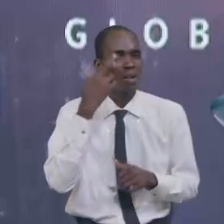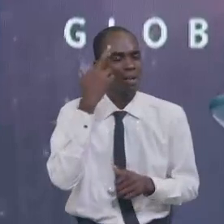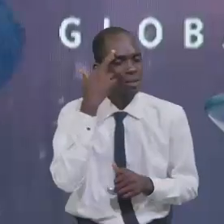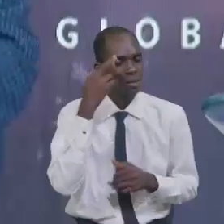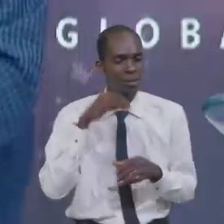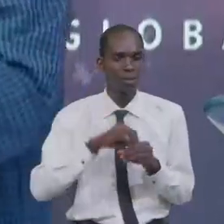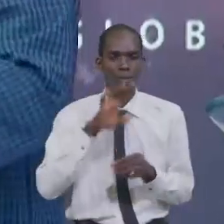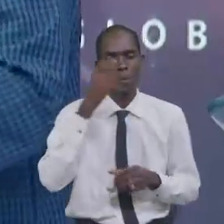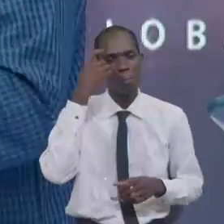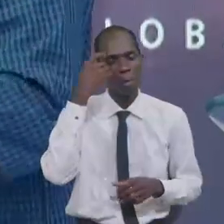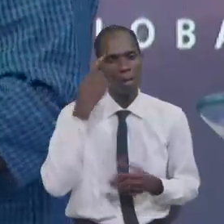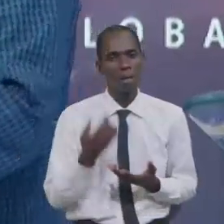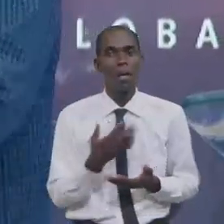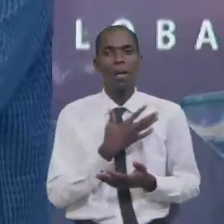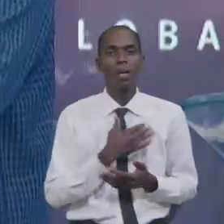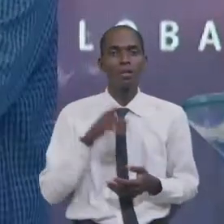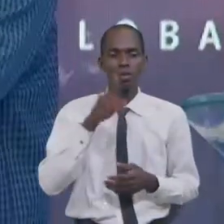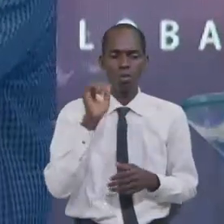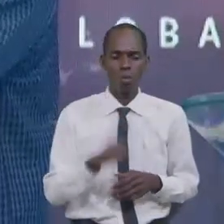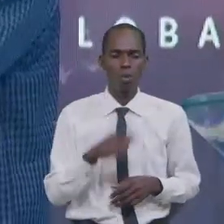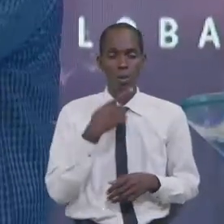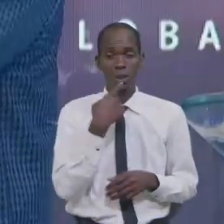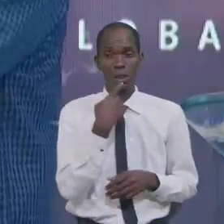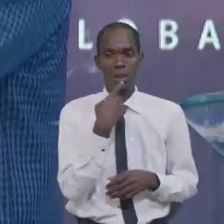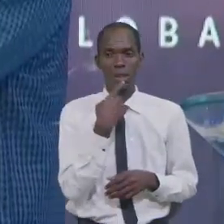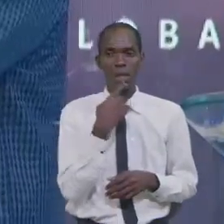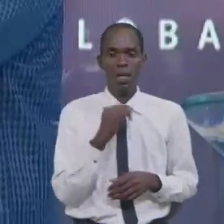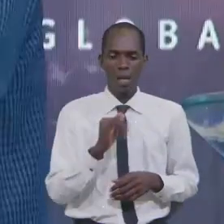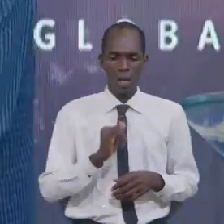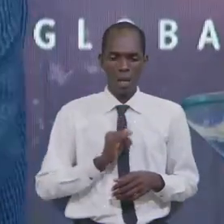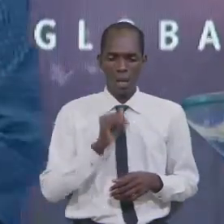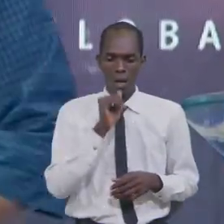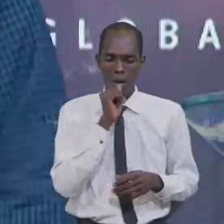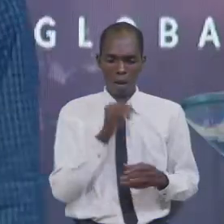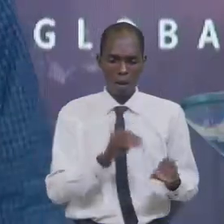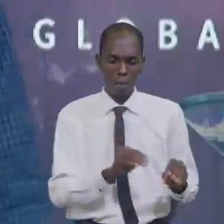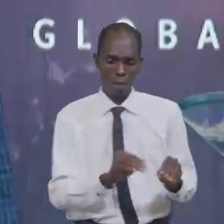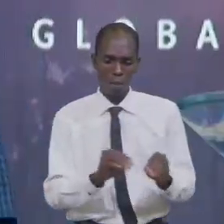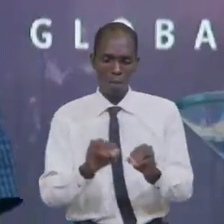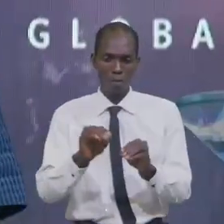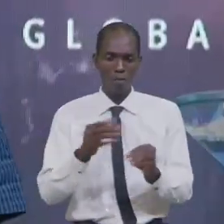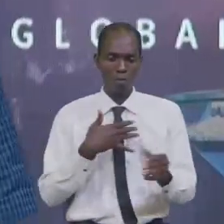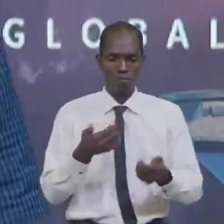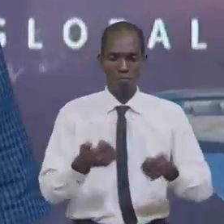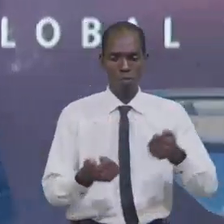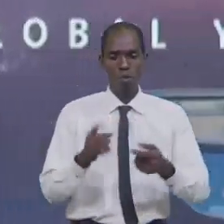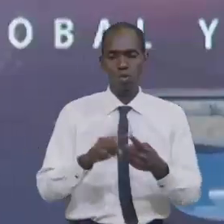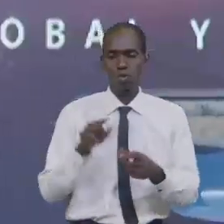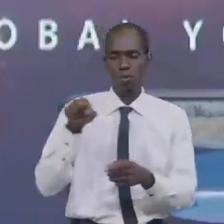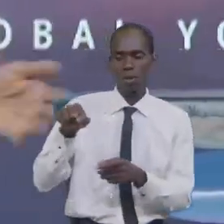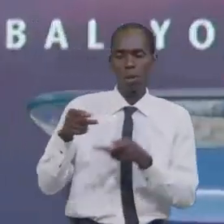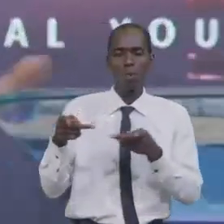mind. And you must say, I am driving to such a place. That's